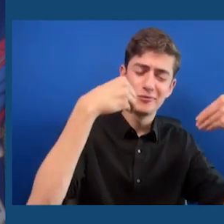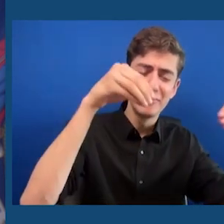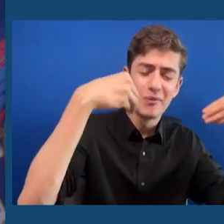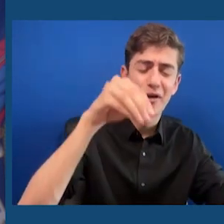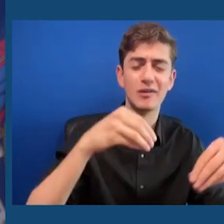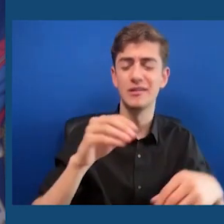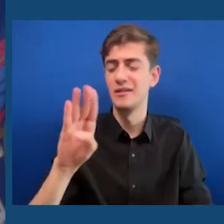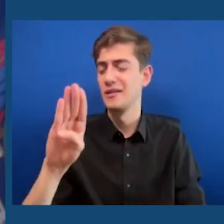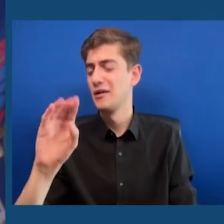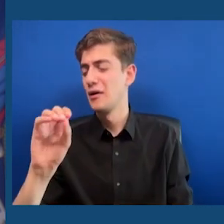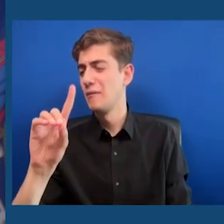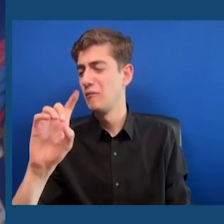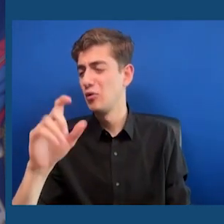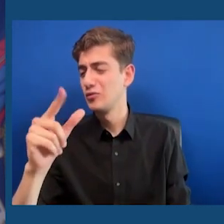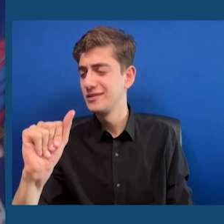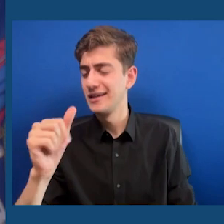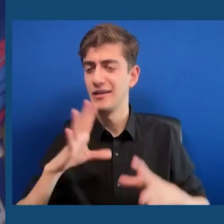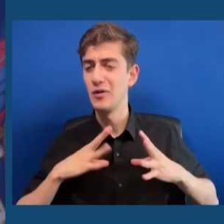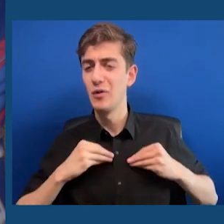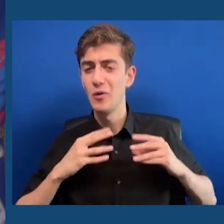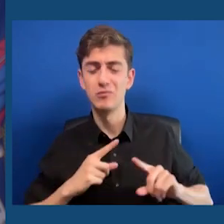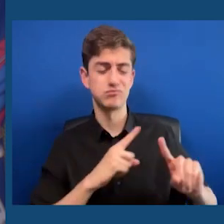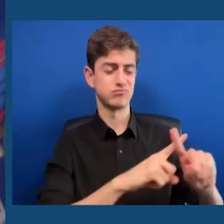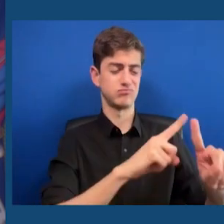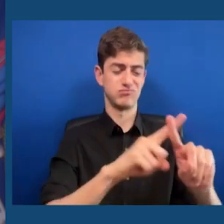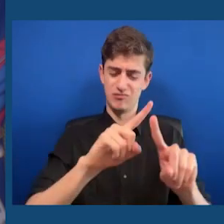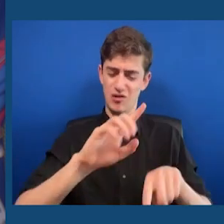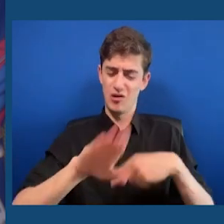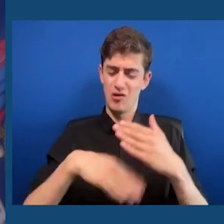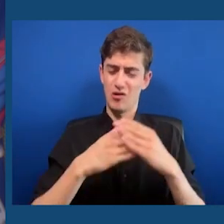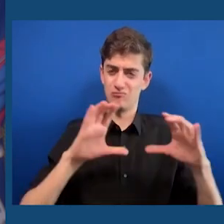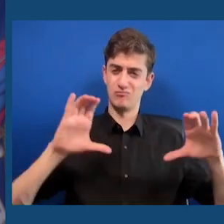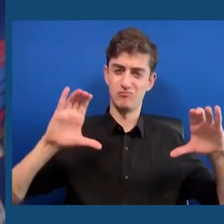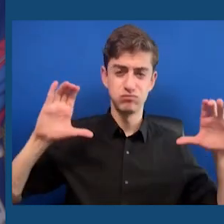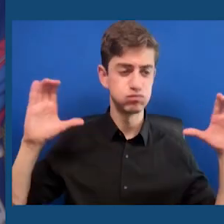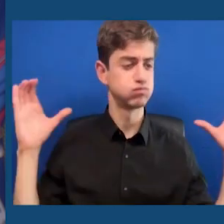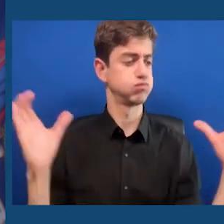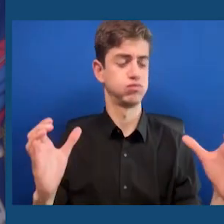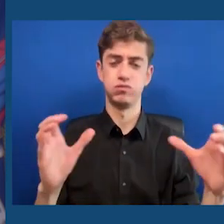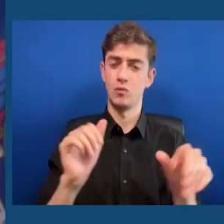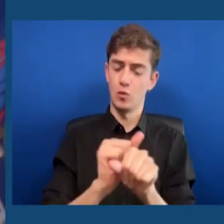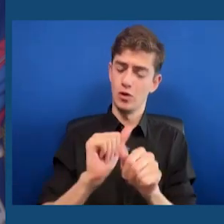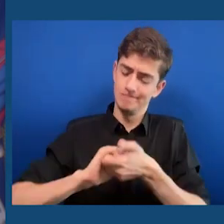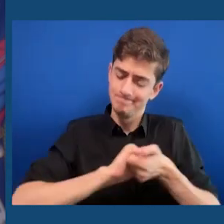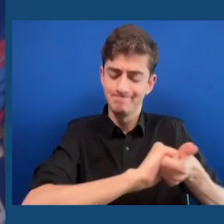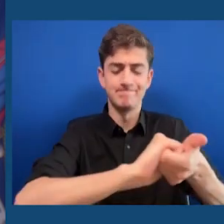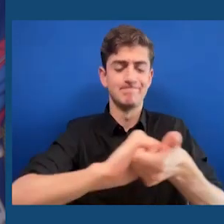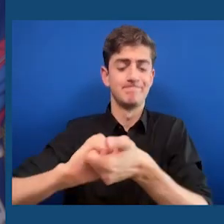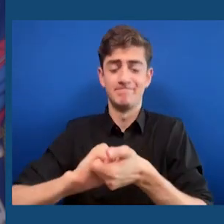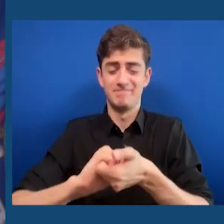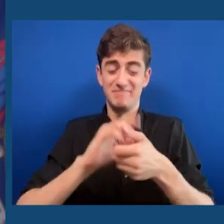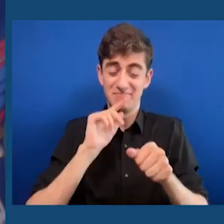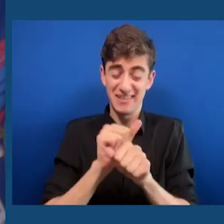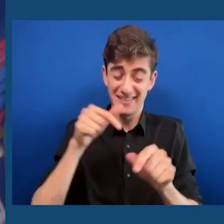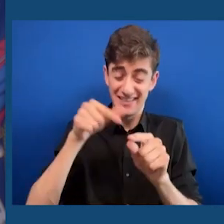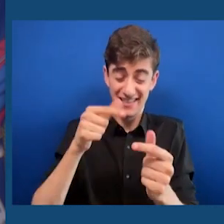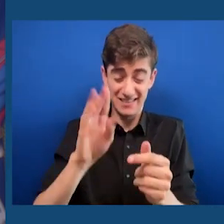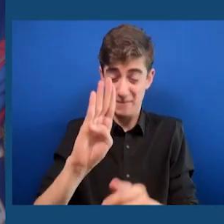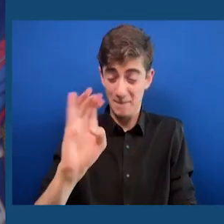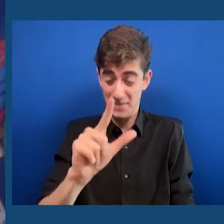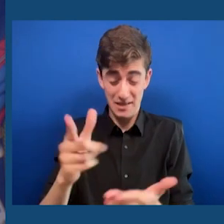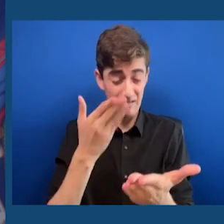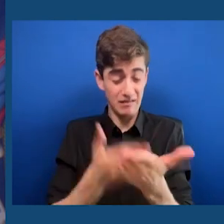what the power of the people looks like. The power of the people represented right here today with this accomplishment, a room full of small business